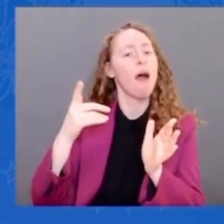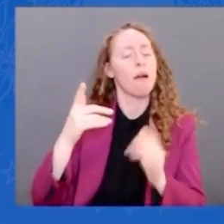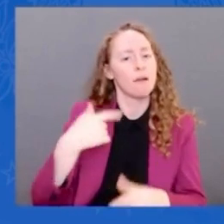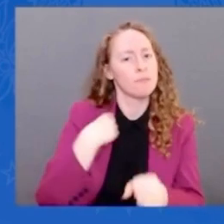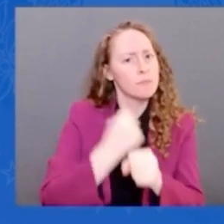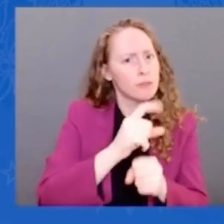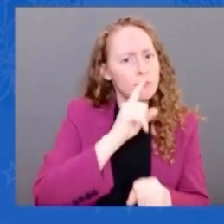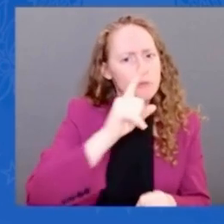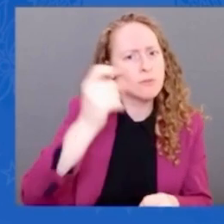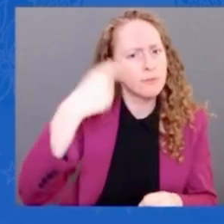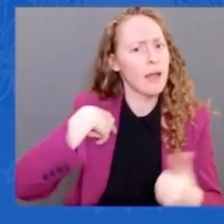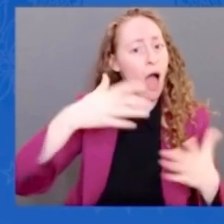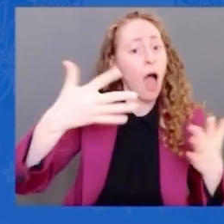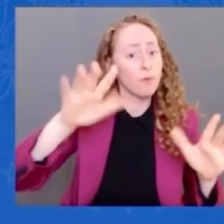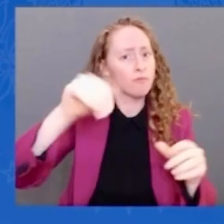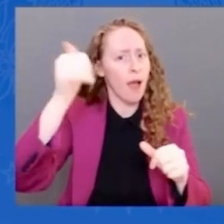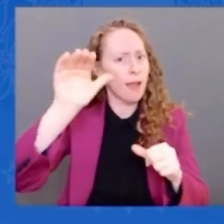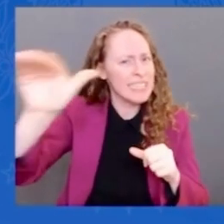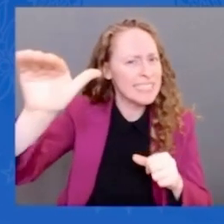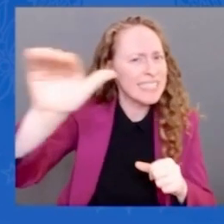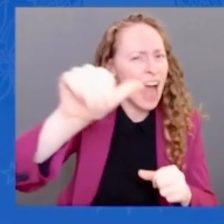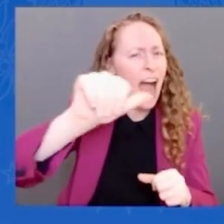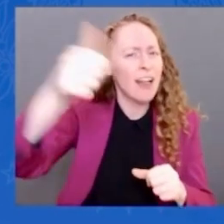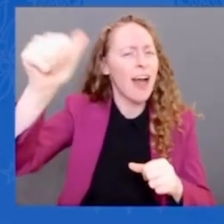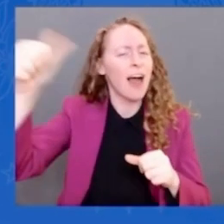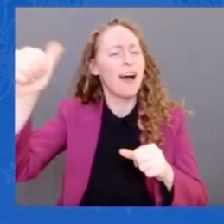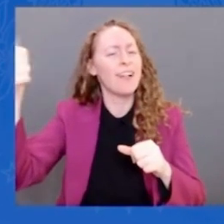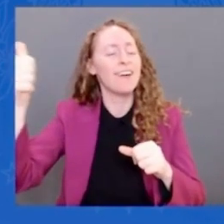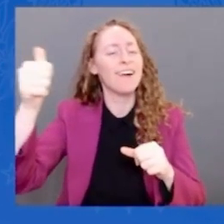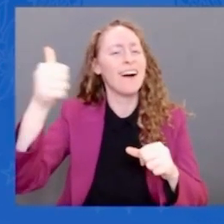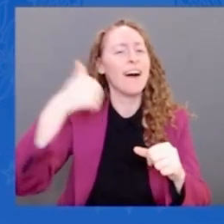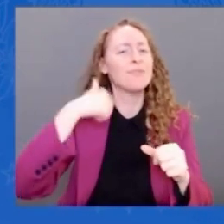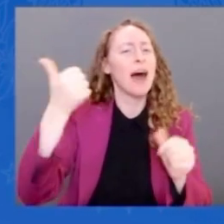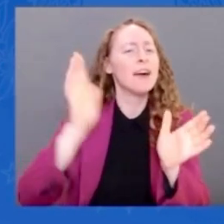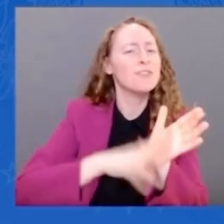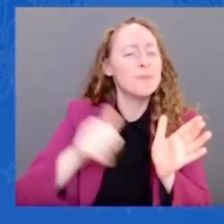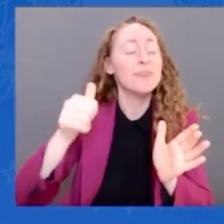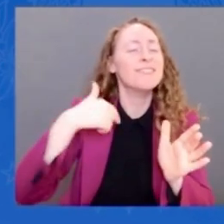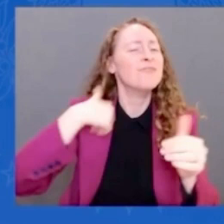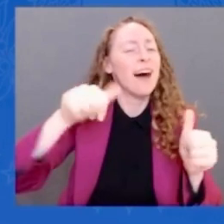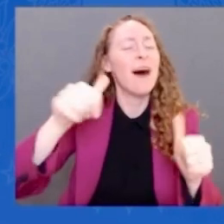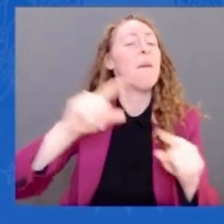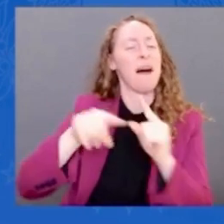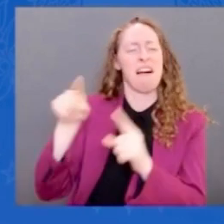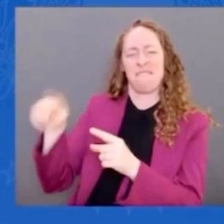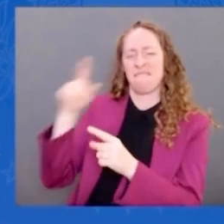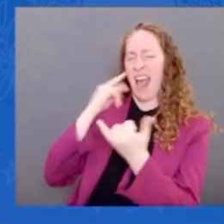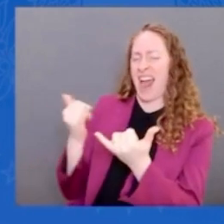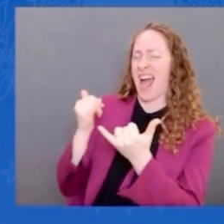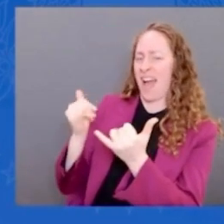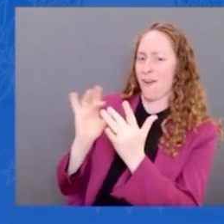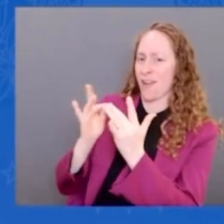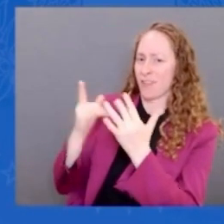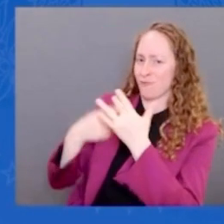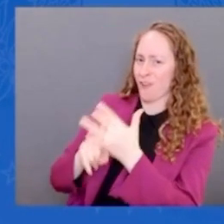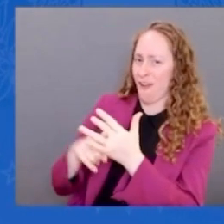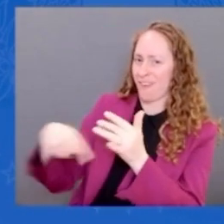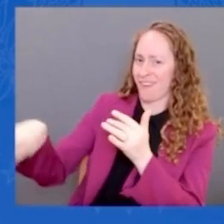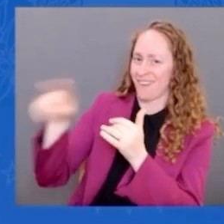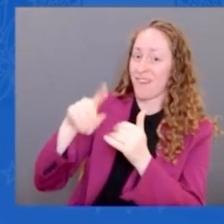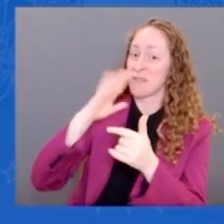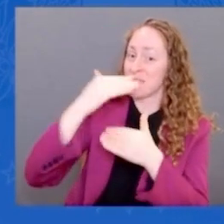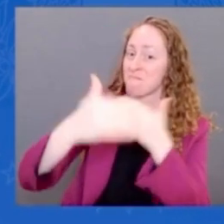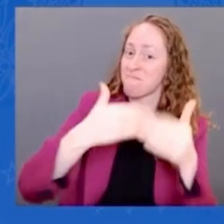Well, look, we secured commitments from 20 providers, most of here in the garden today, going to lower prices for high-speed